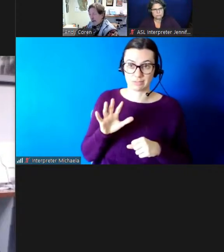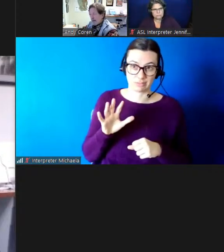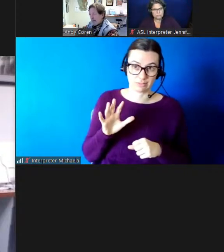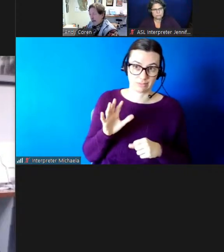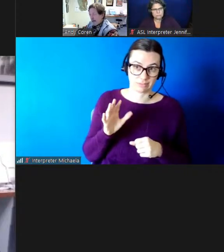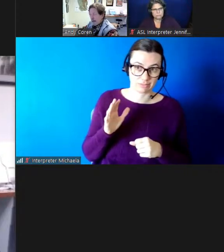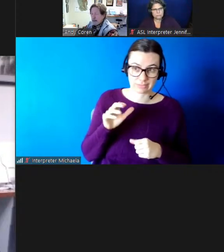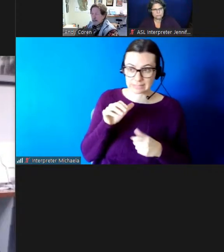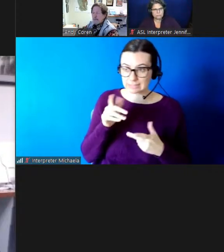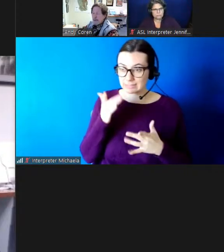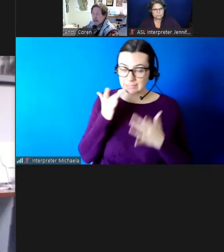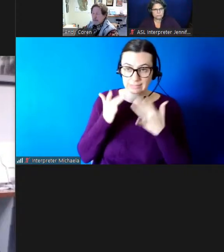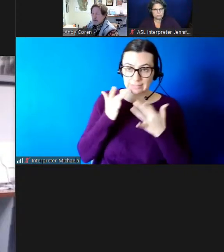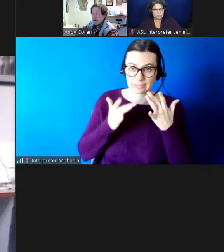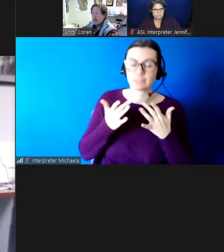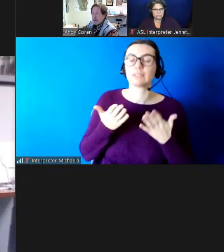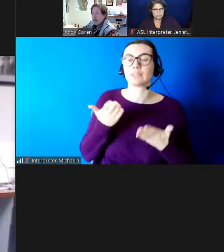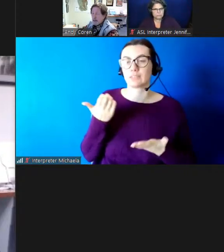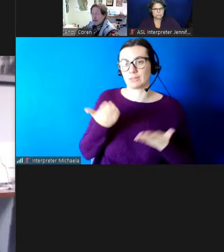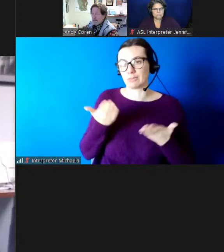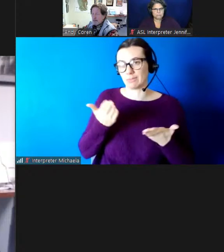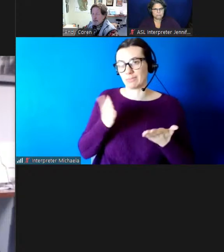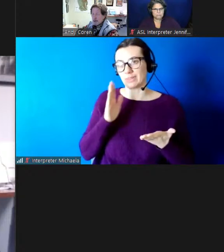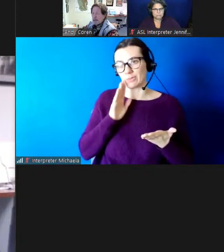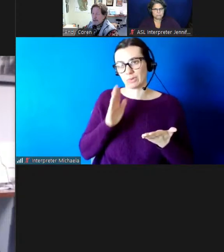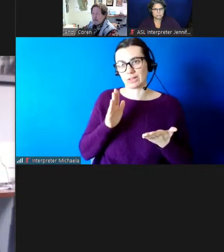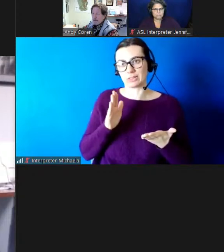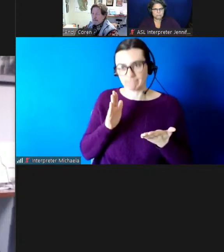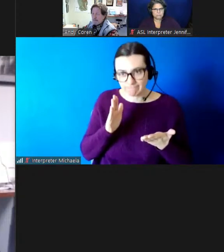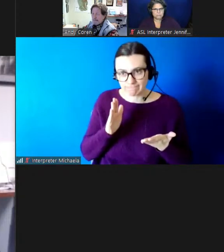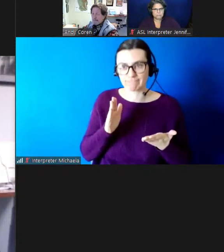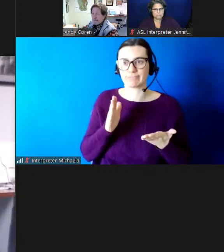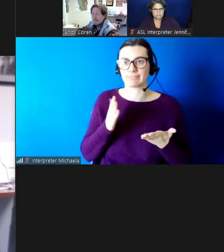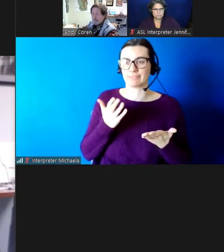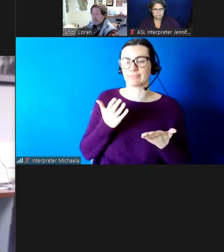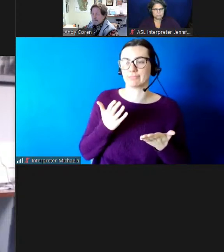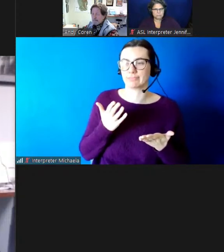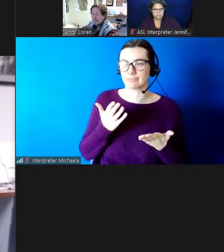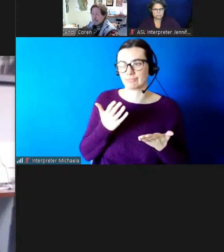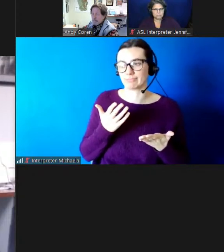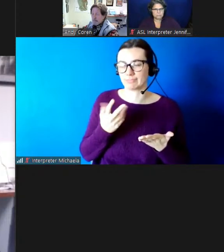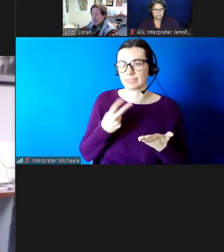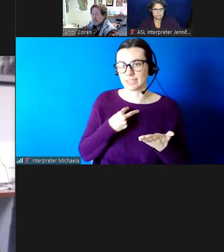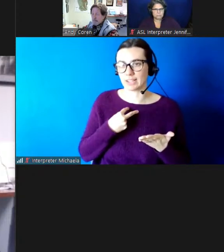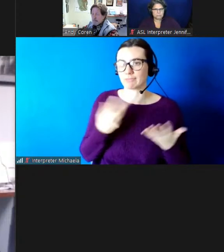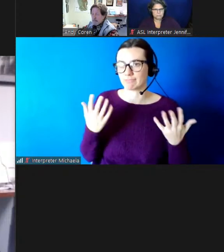modified and may be less available than we would like it to be.